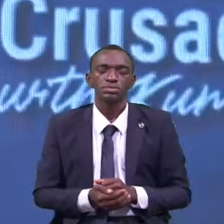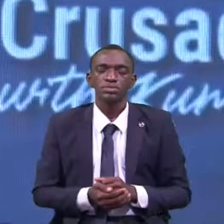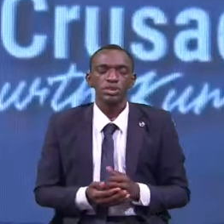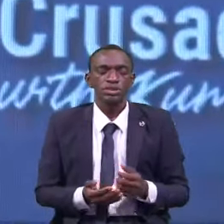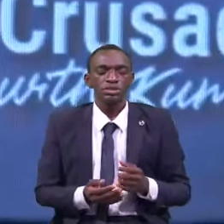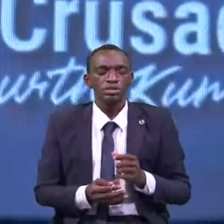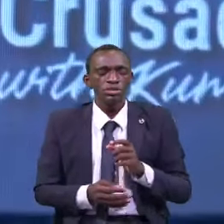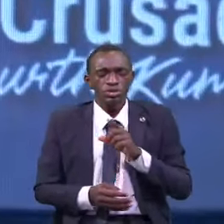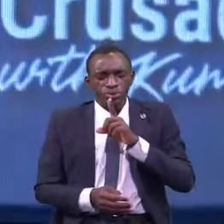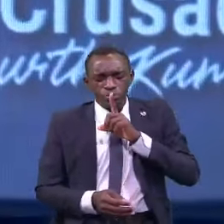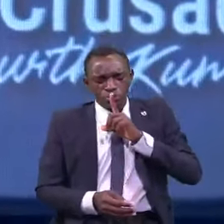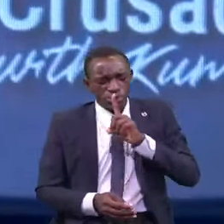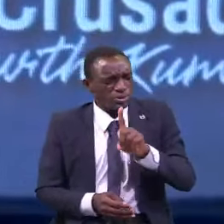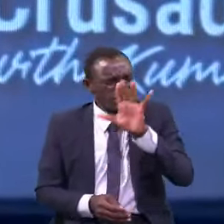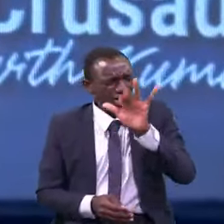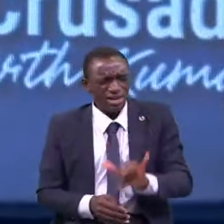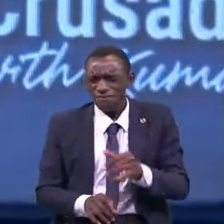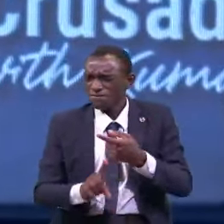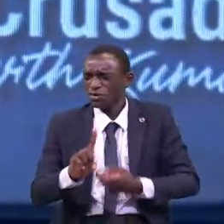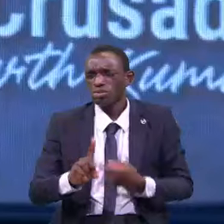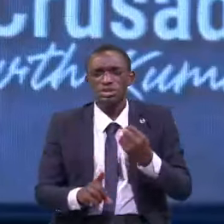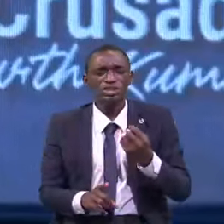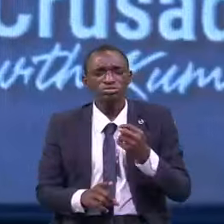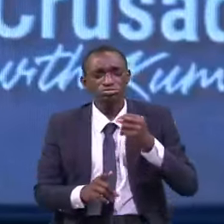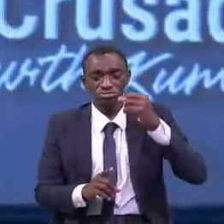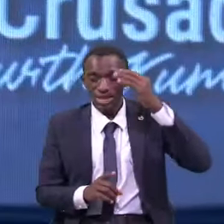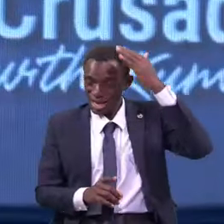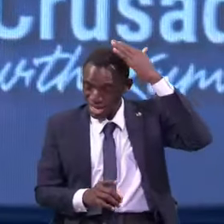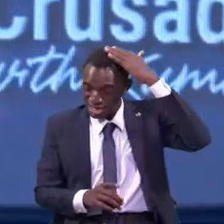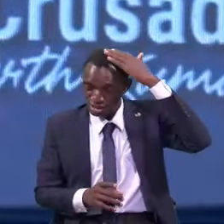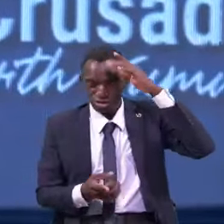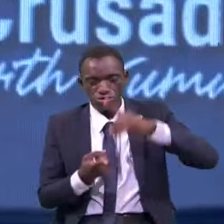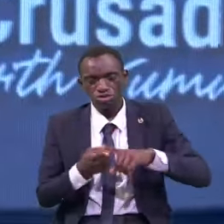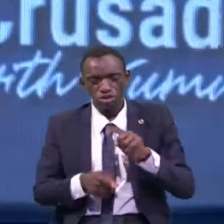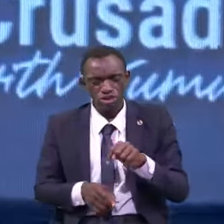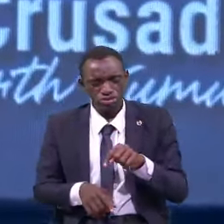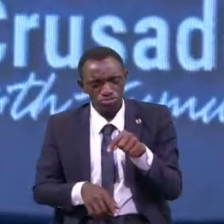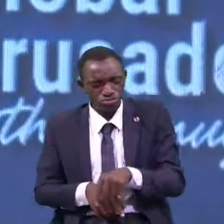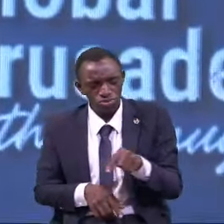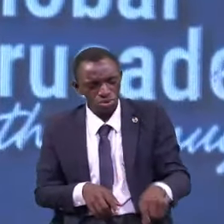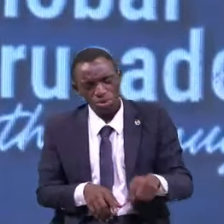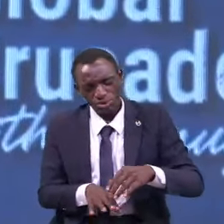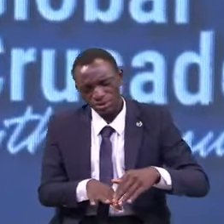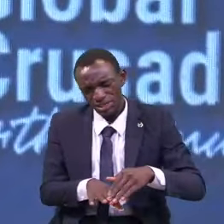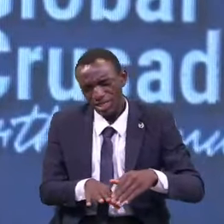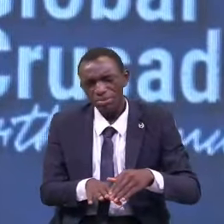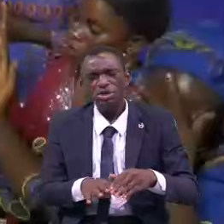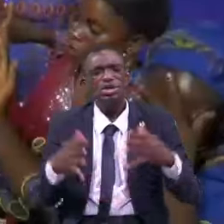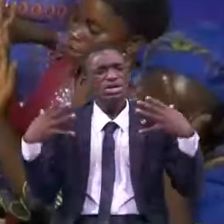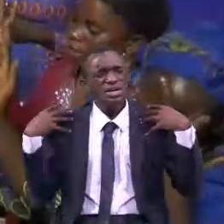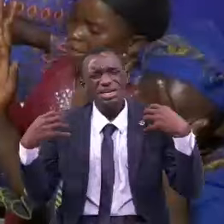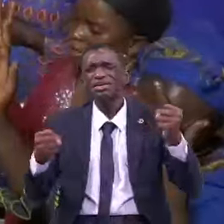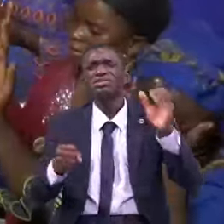Literally from the top of the head to the tip of the toe, heal your people completely in Jesus'